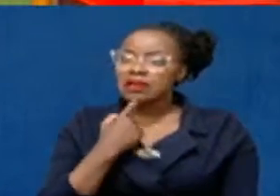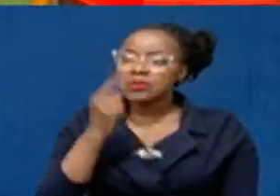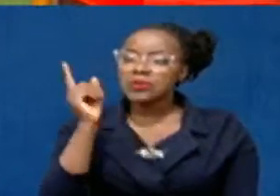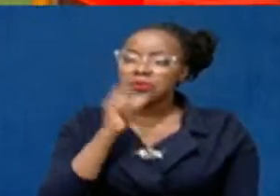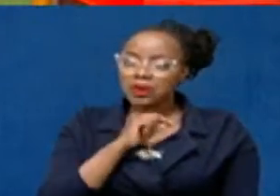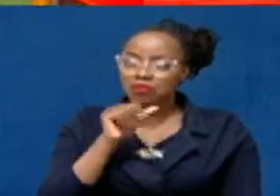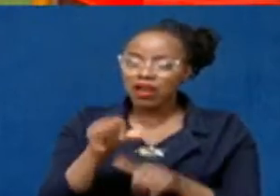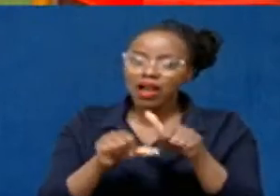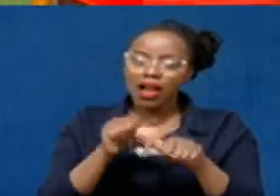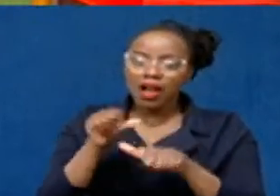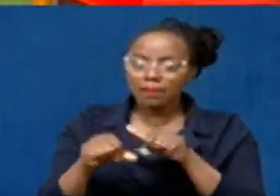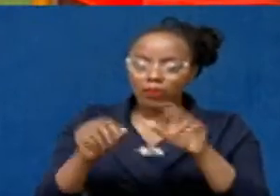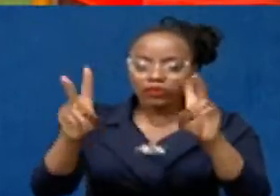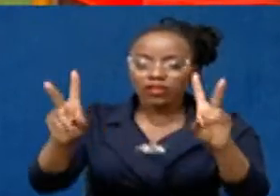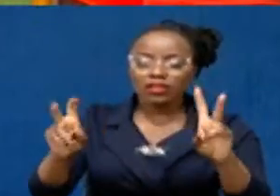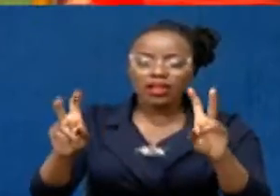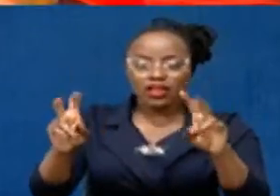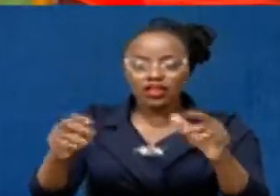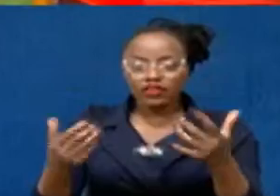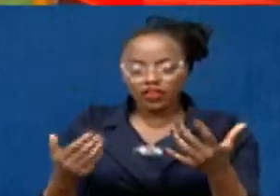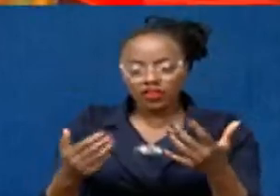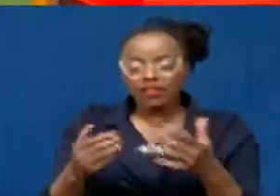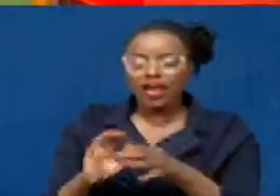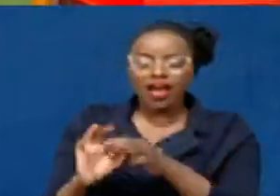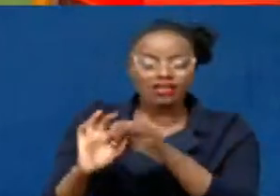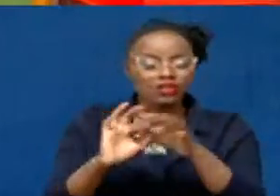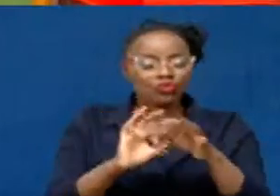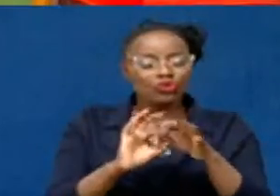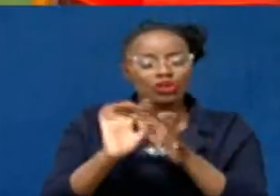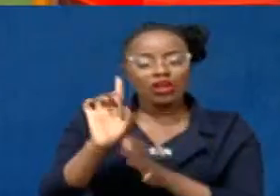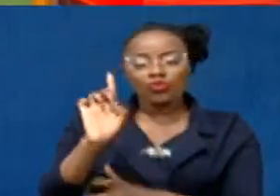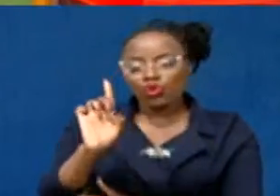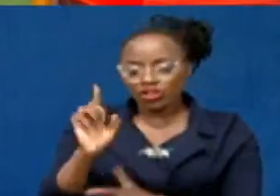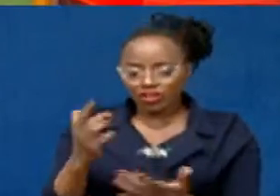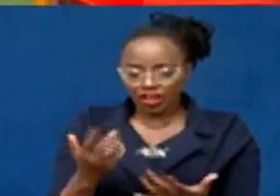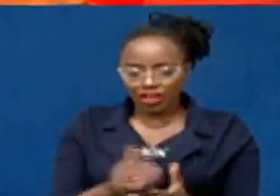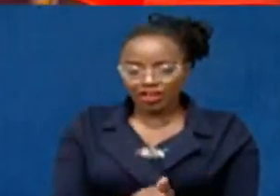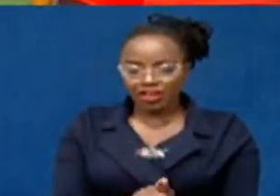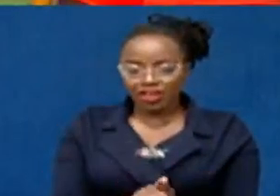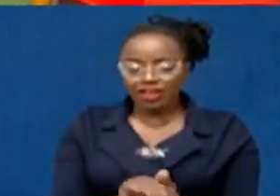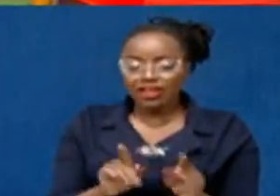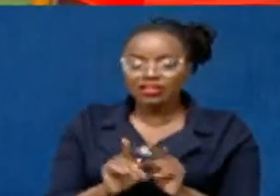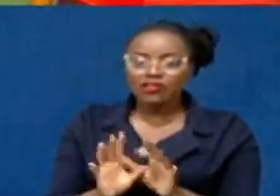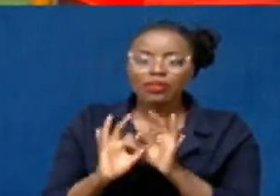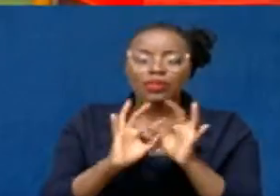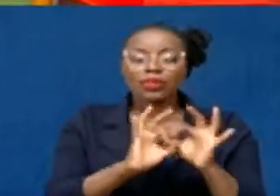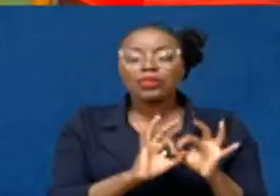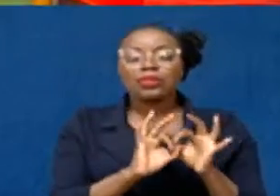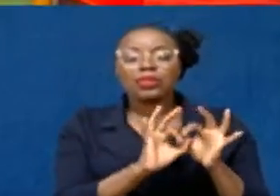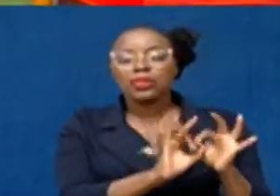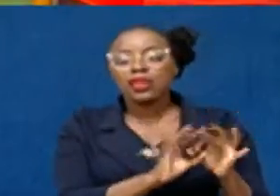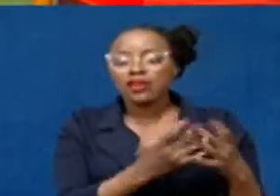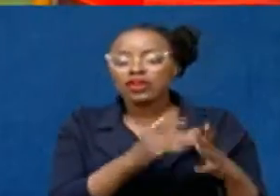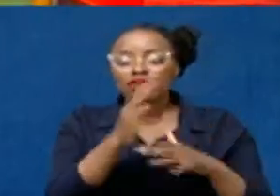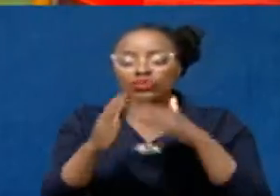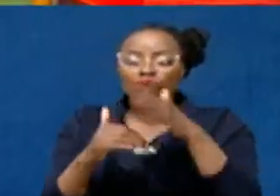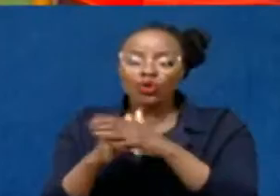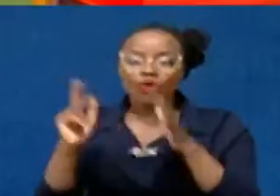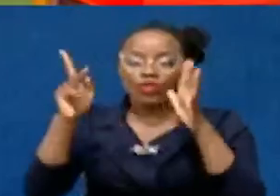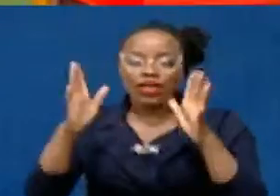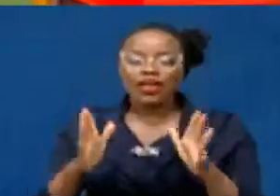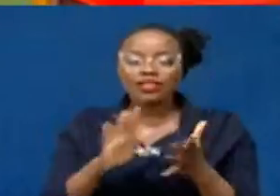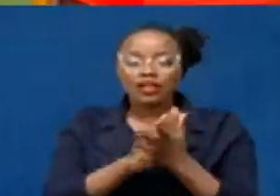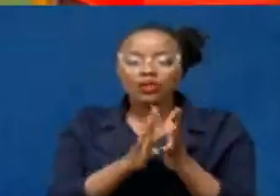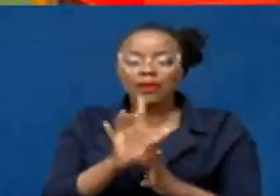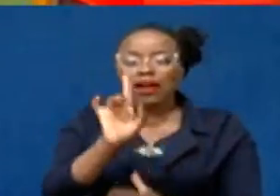niliongea juu ya mambo ya azimio la umoja. Azimio la umoja ya kuleta Wakenya